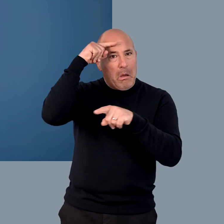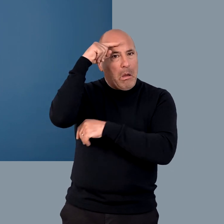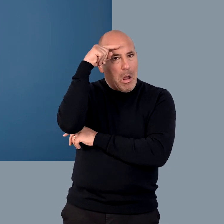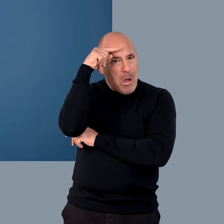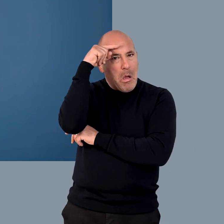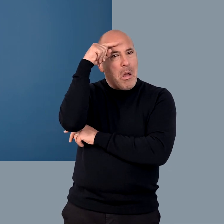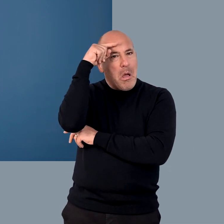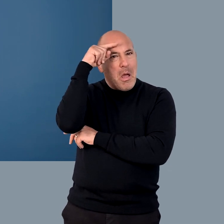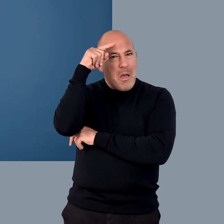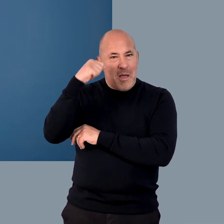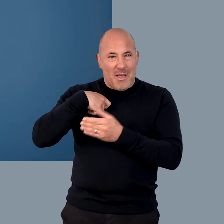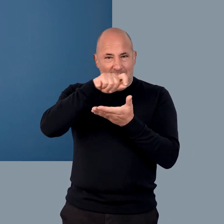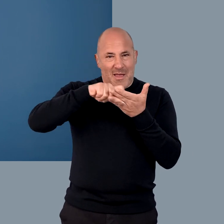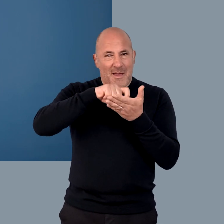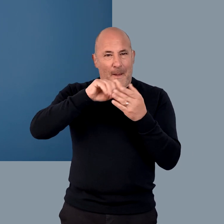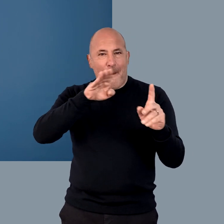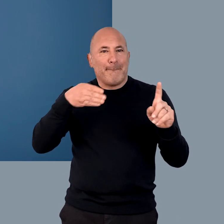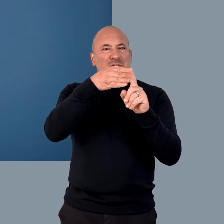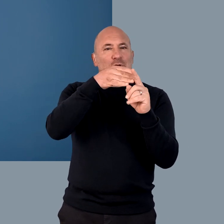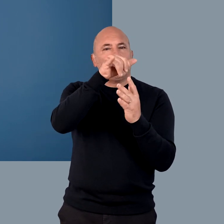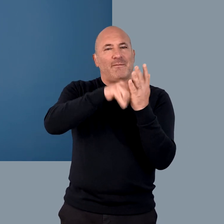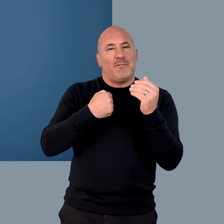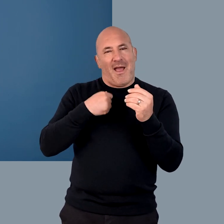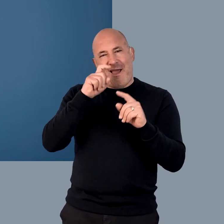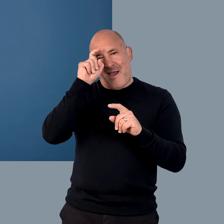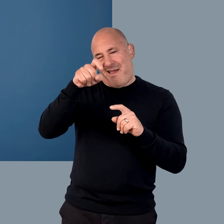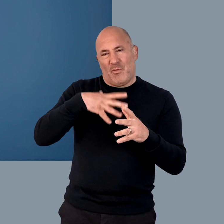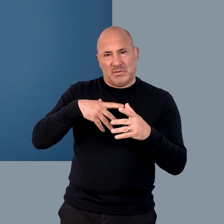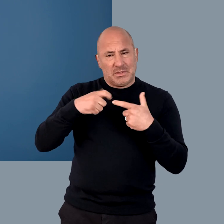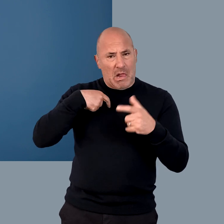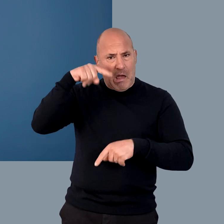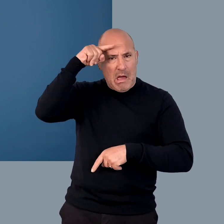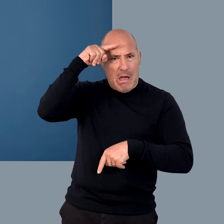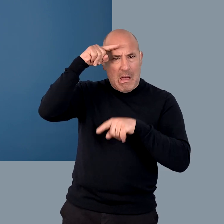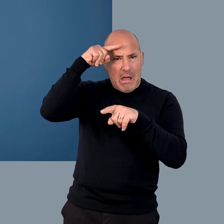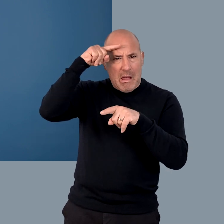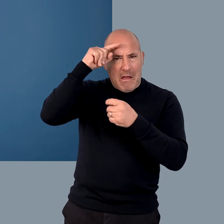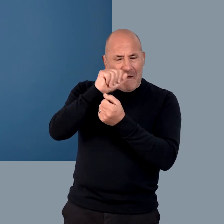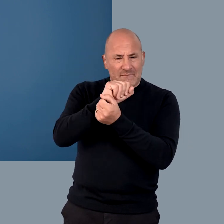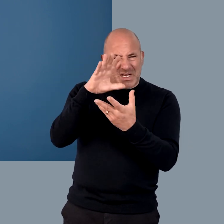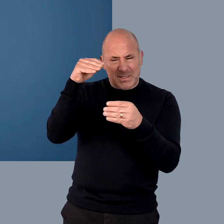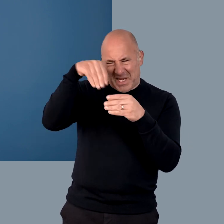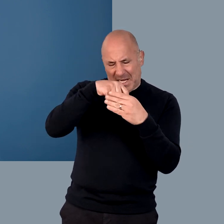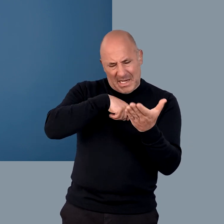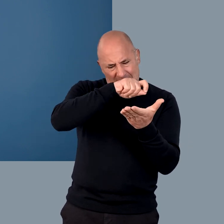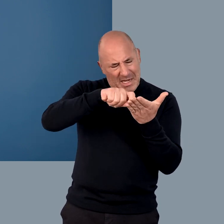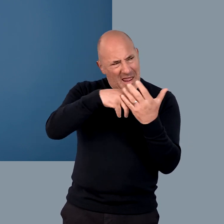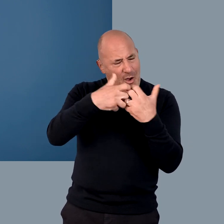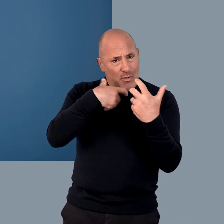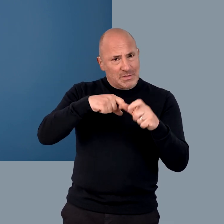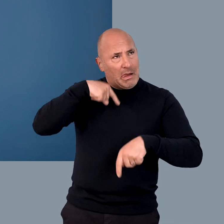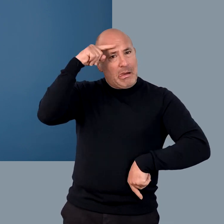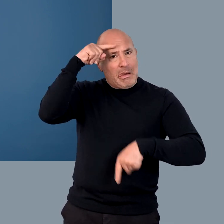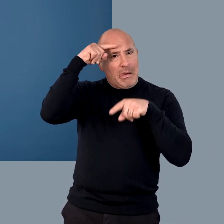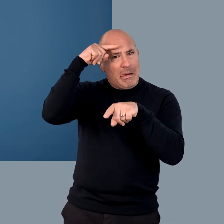trying to figure out when I'm writing my own mission statement for my initiative I want to create, is how do I build liberation into that manifesto, and it's like the bedrock